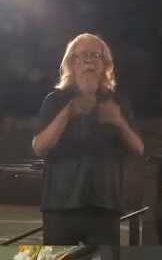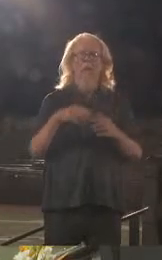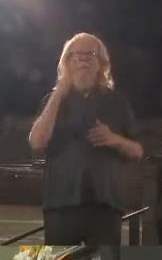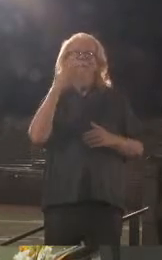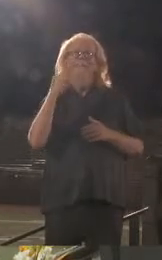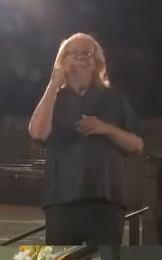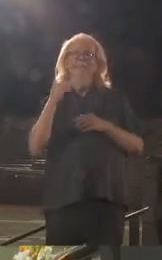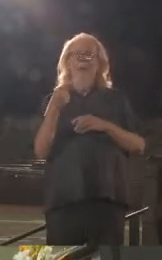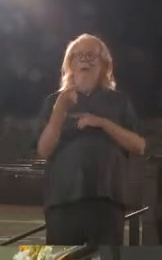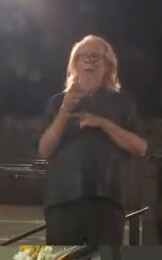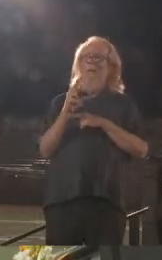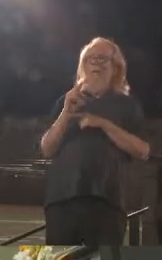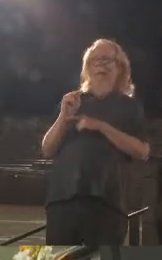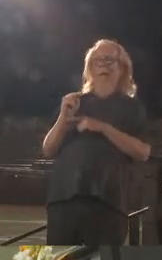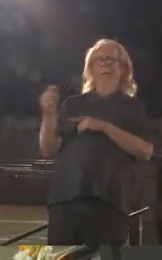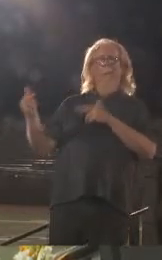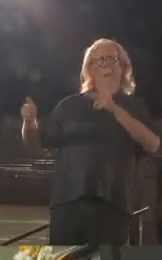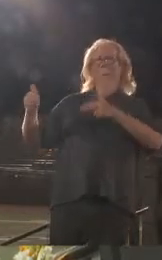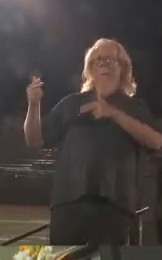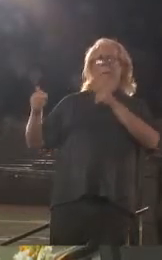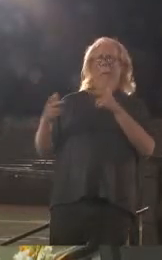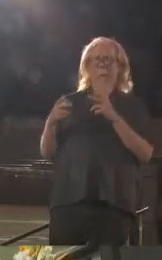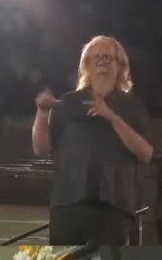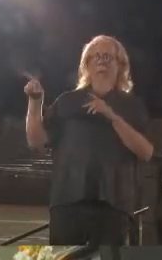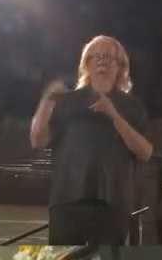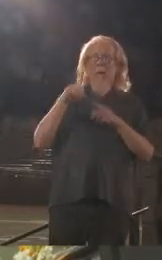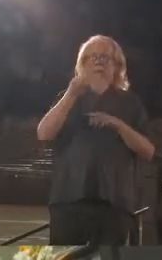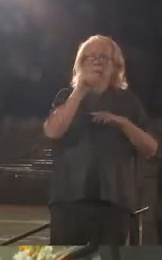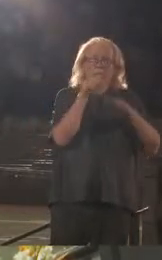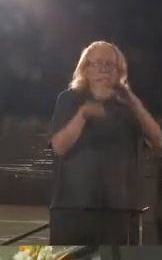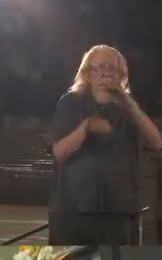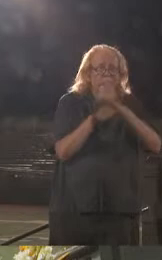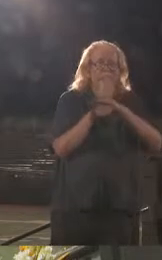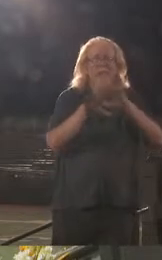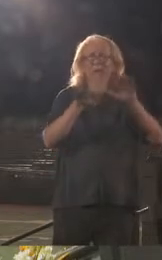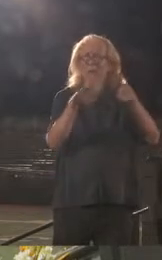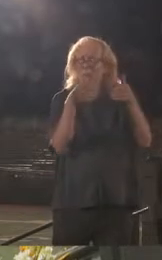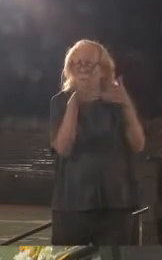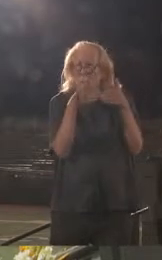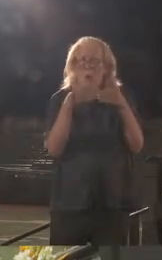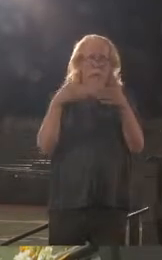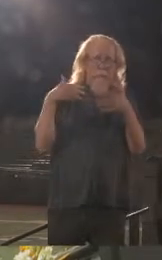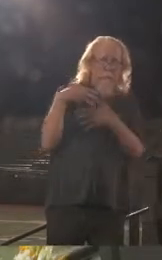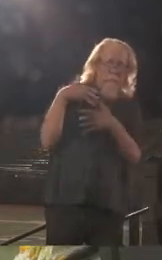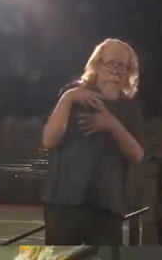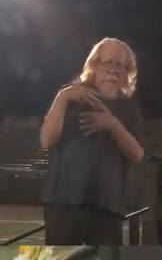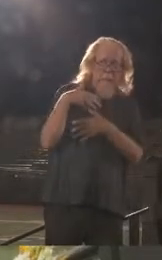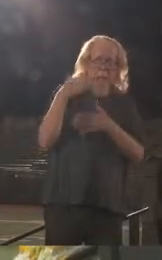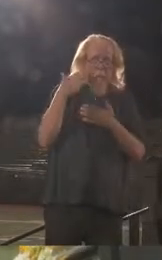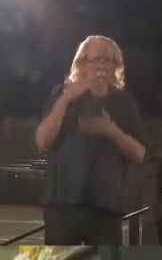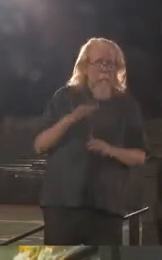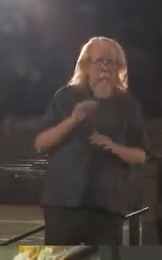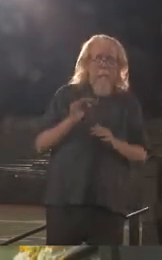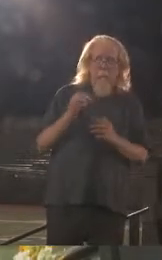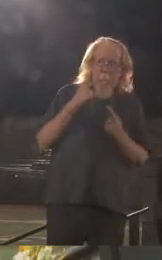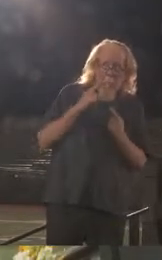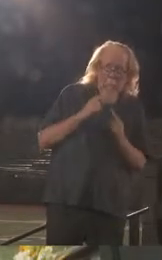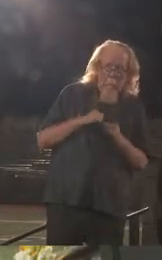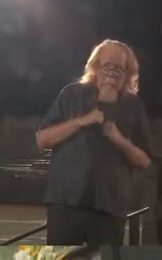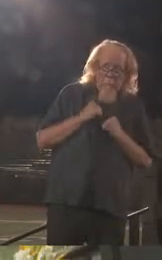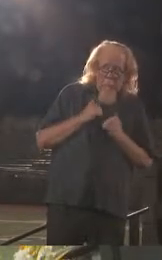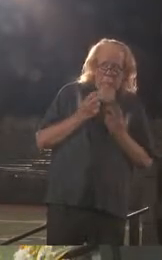violence on a scale so massive that we have had to hide in classroom corners, fearing for our lives, not knowing if we would make it out